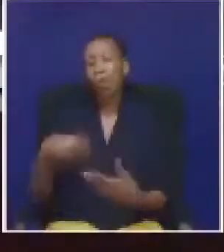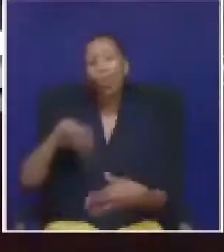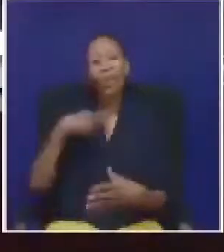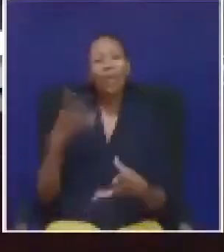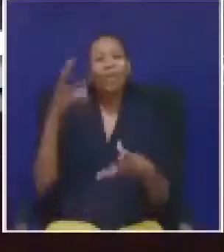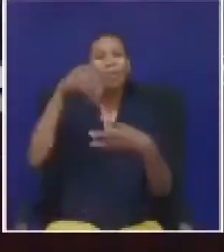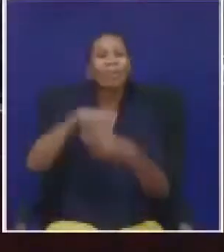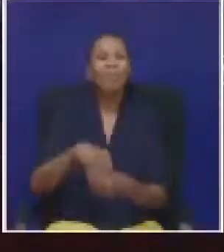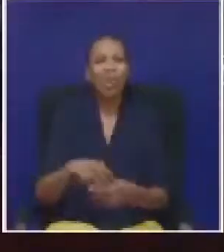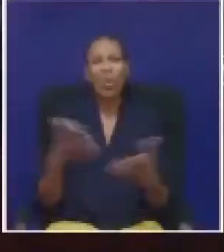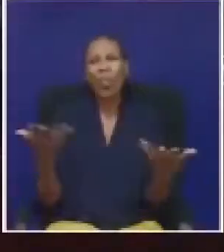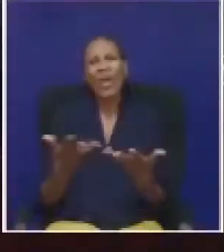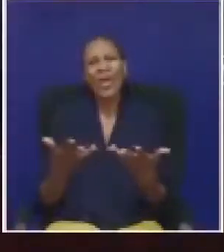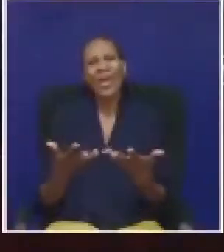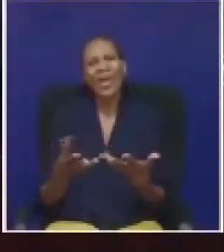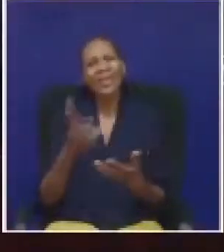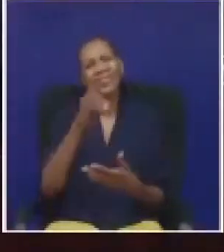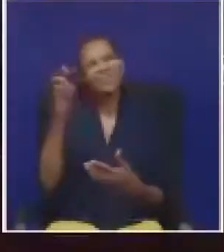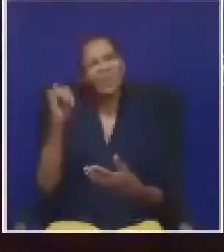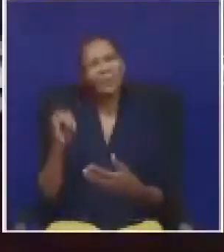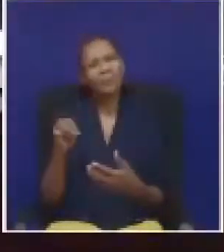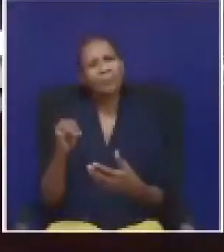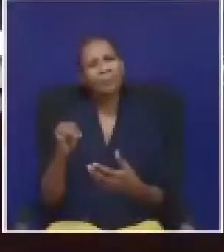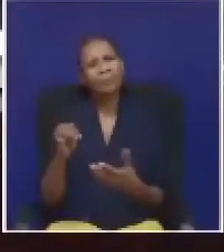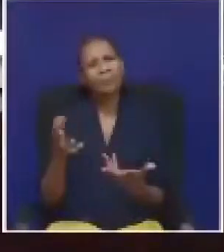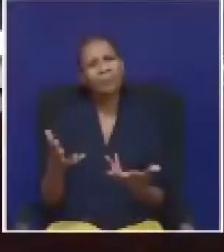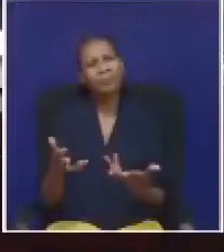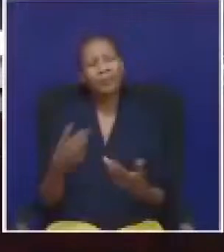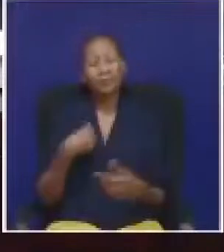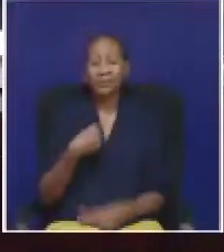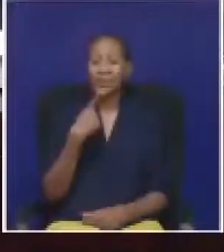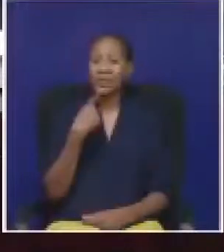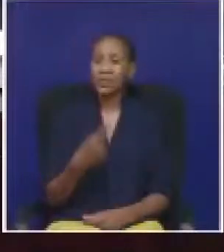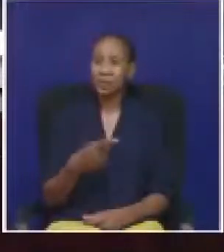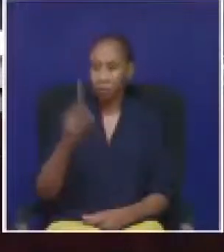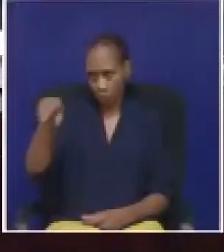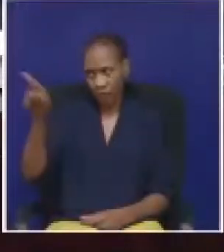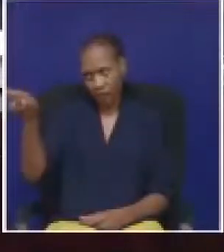fit in the DDM approach? And I said, no, you are